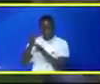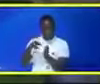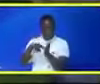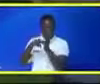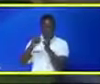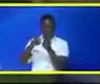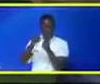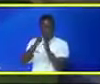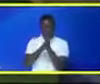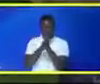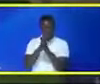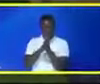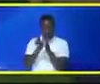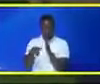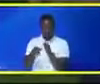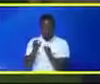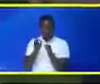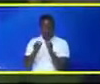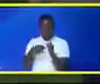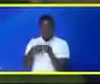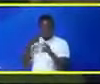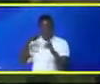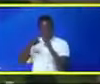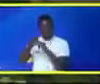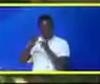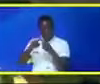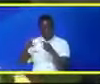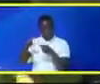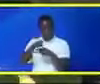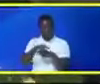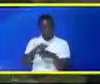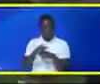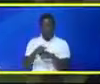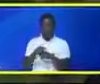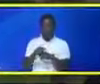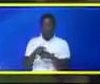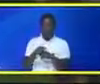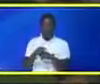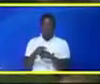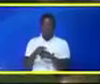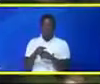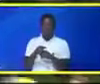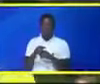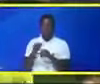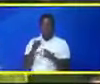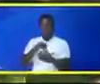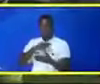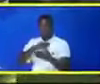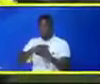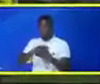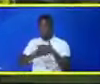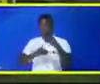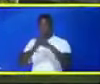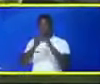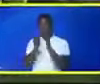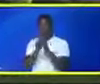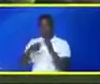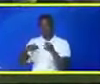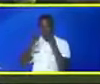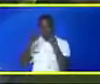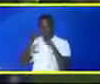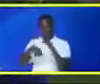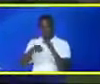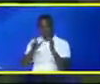your desires. Even if I prophesy to you, we see in parts. And we're limited by that which we cannot see.